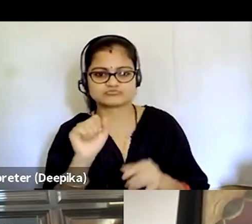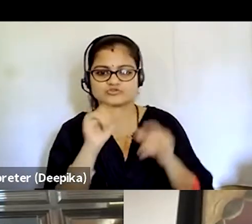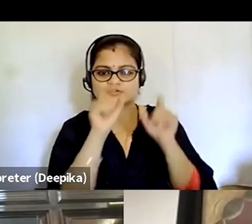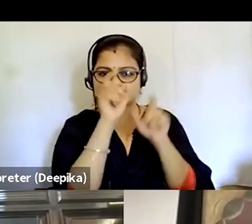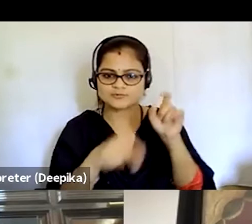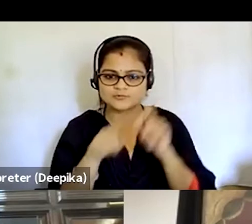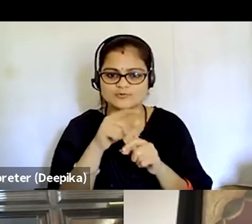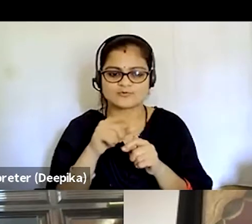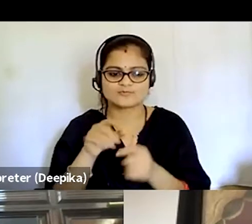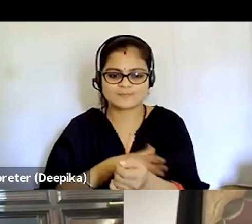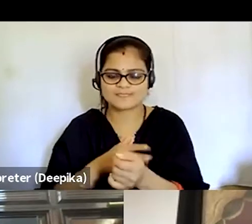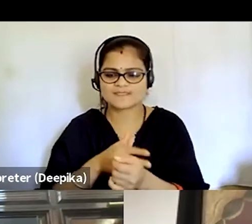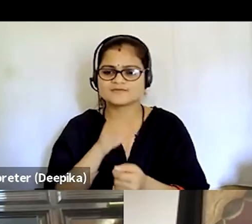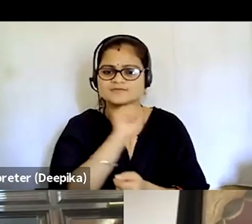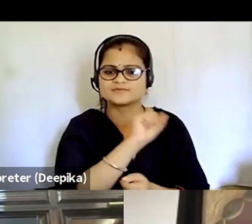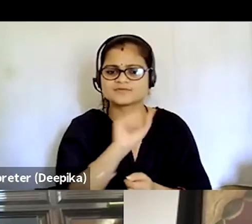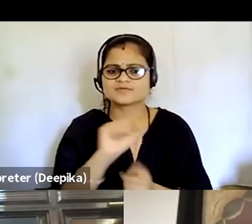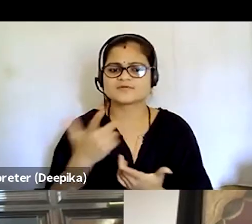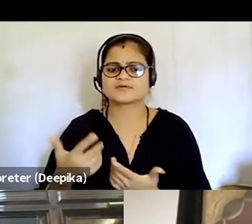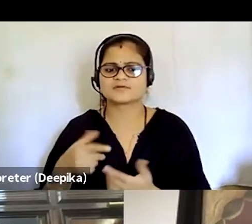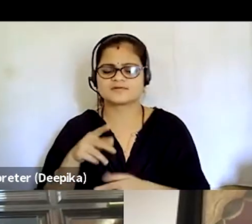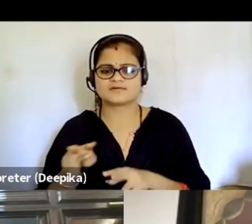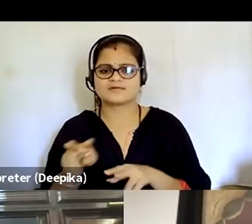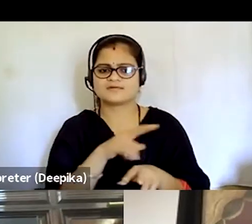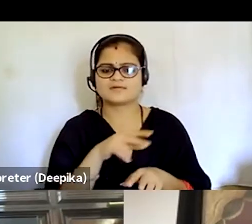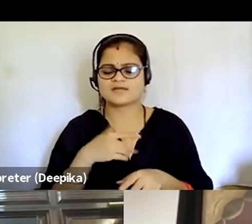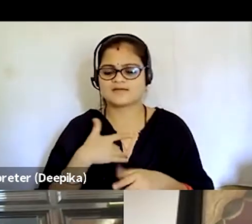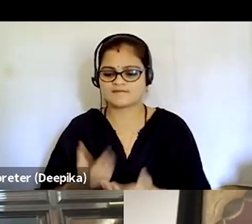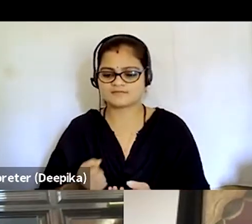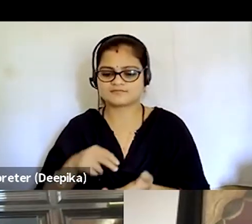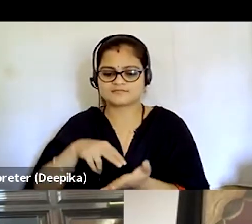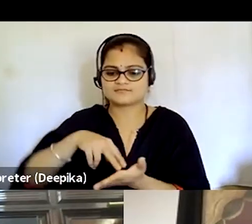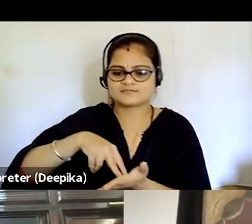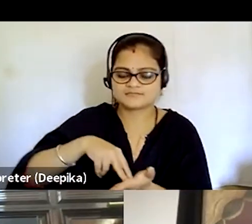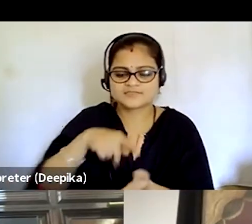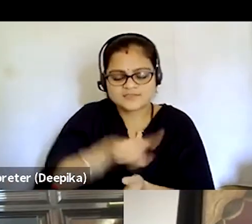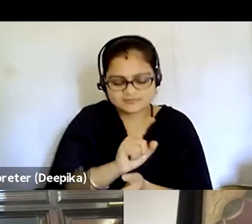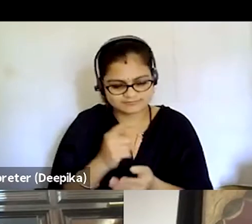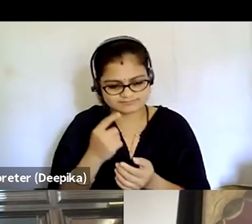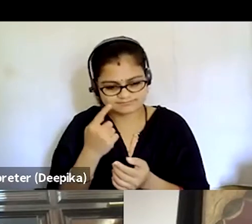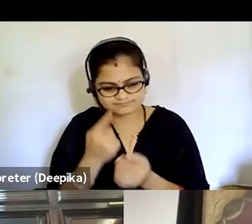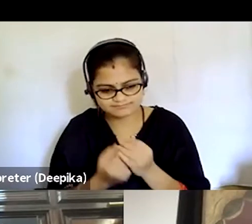main motivation behind having that space for people to perform at?